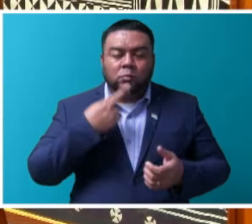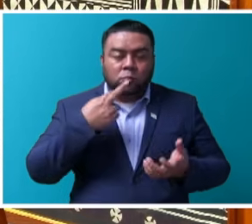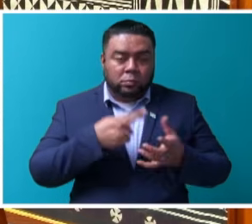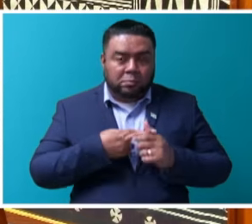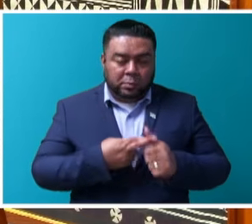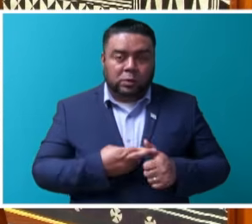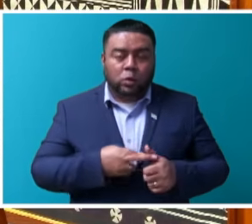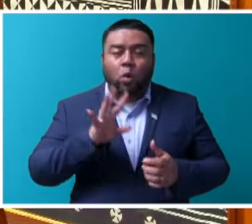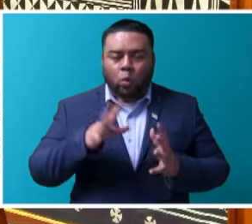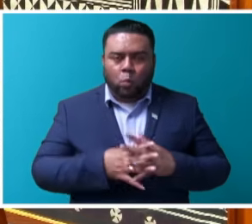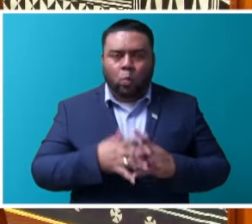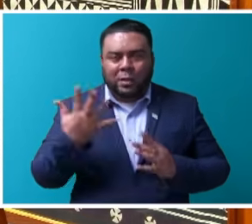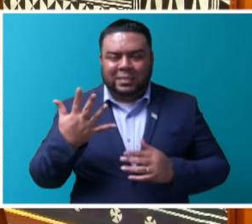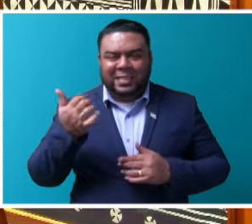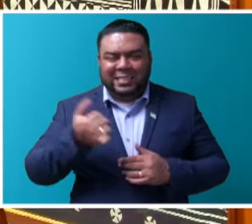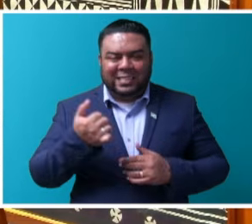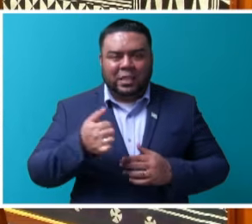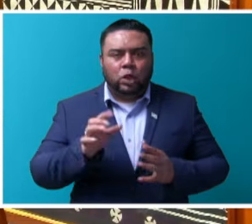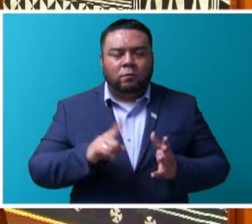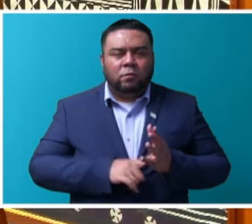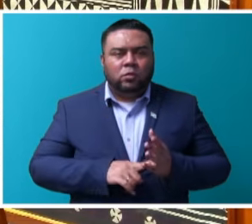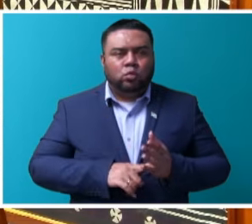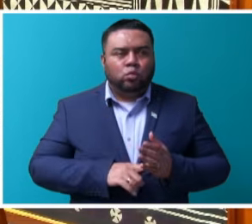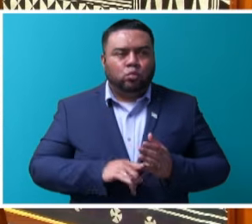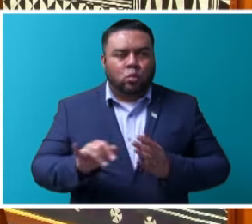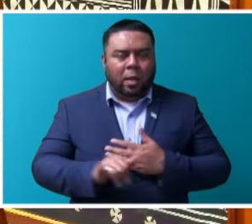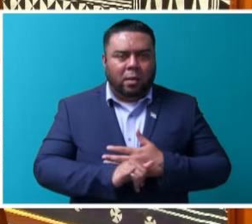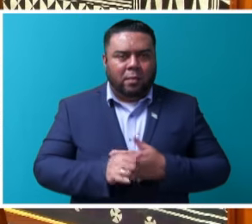on Wednesday, 16th of July.